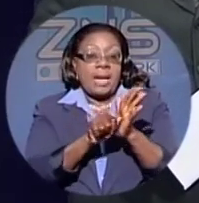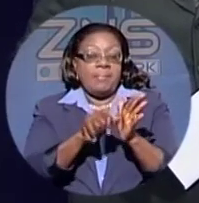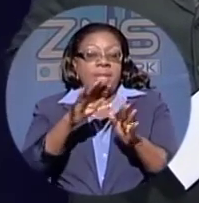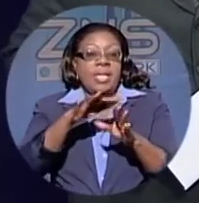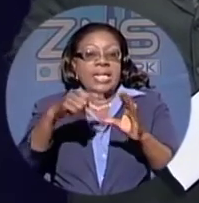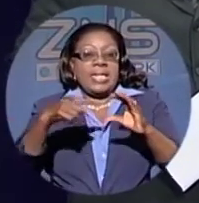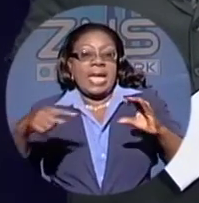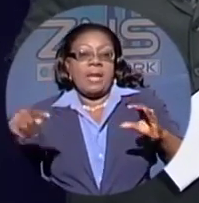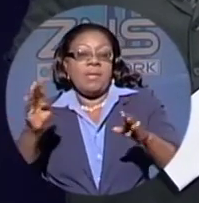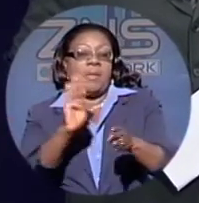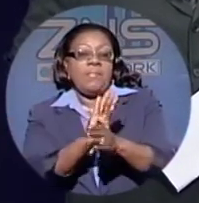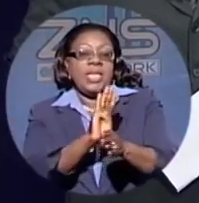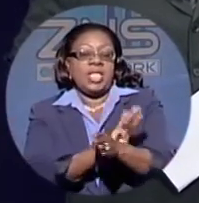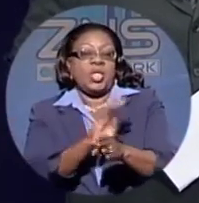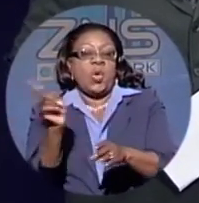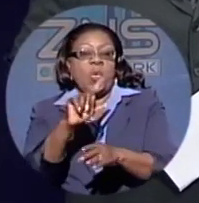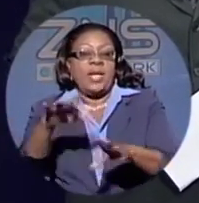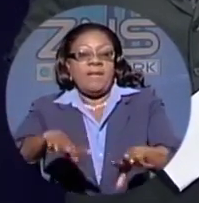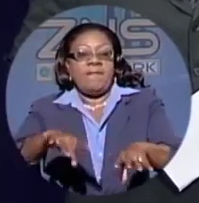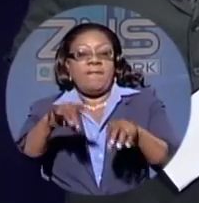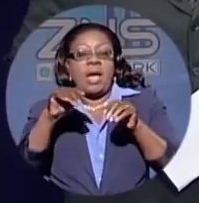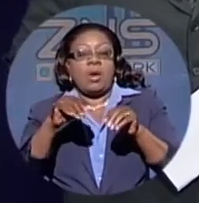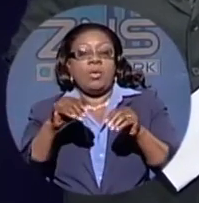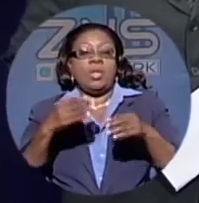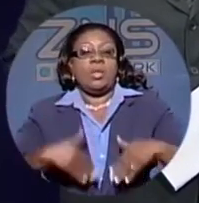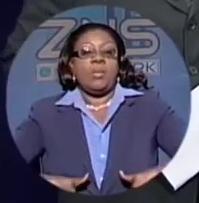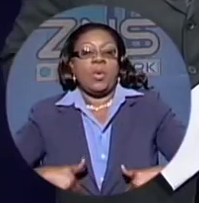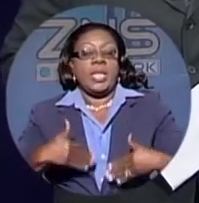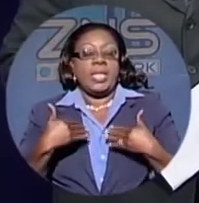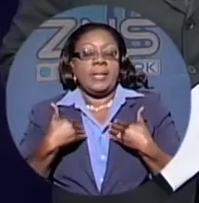where the shocking discovery was made.